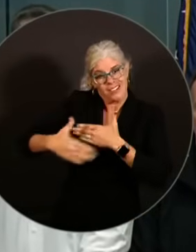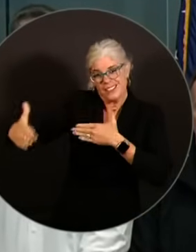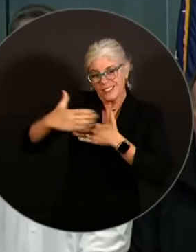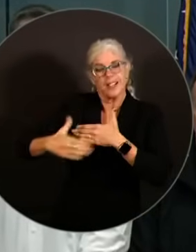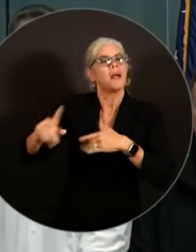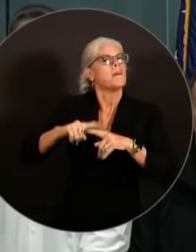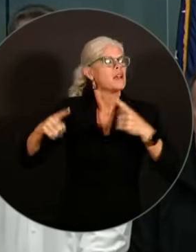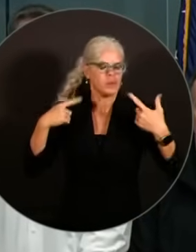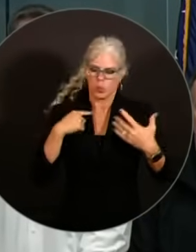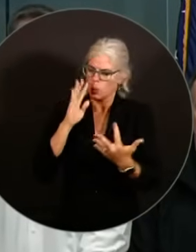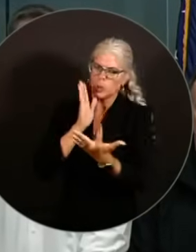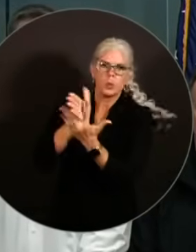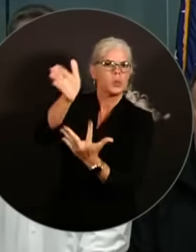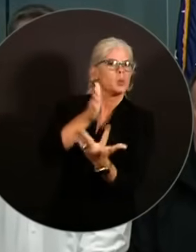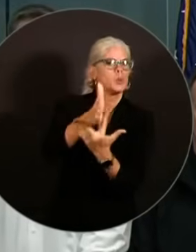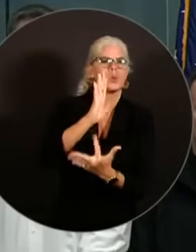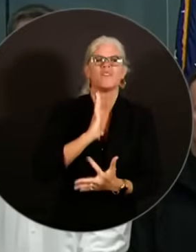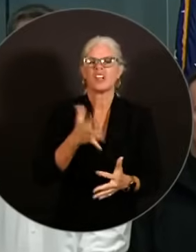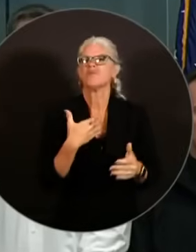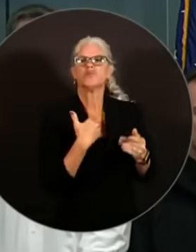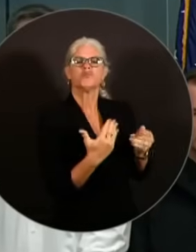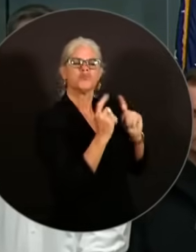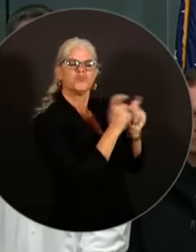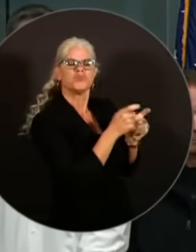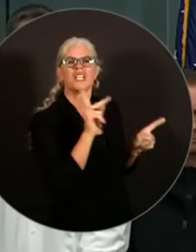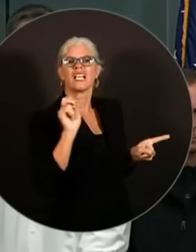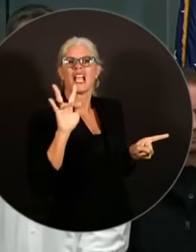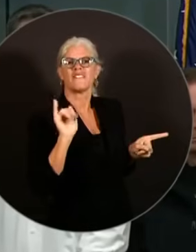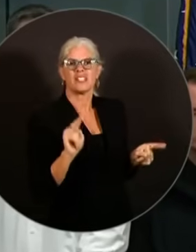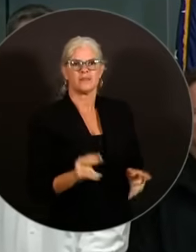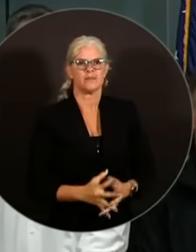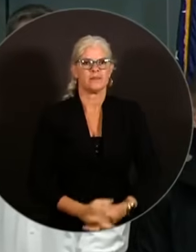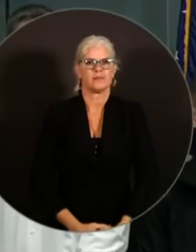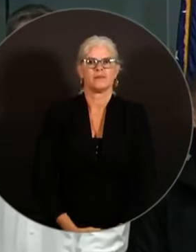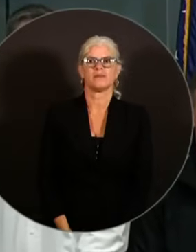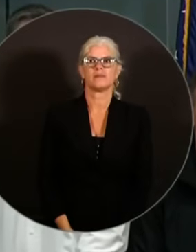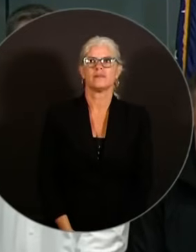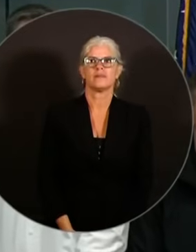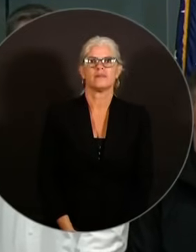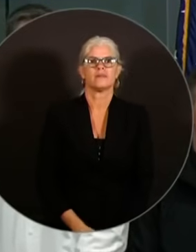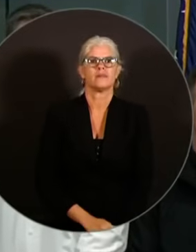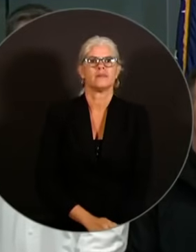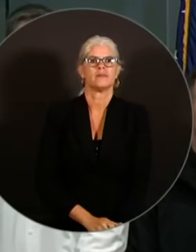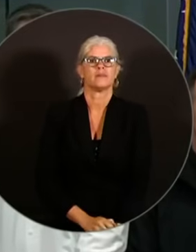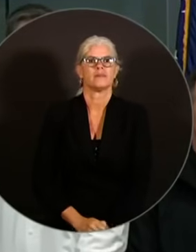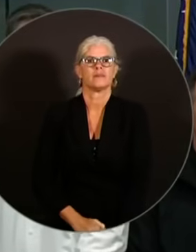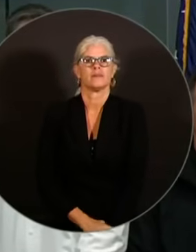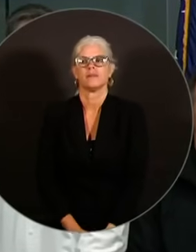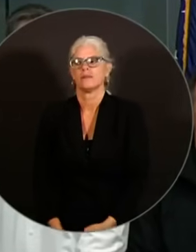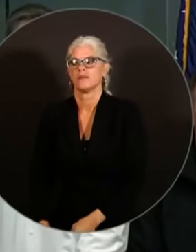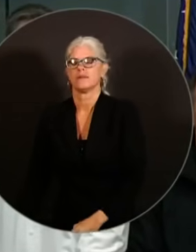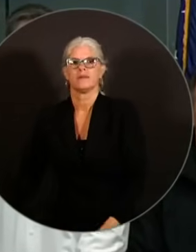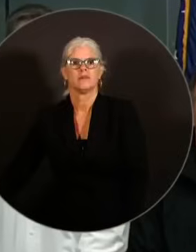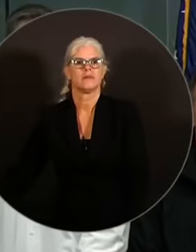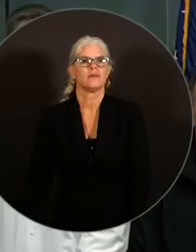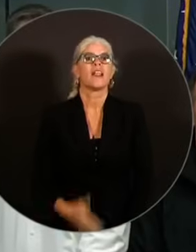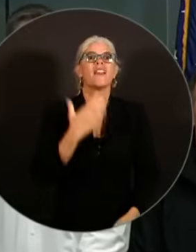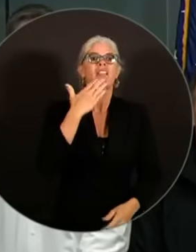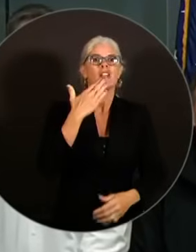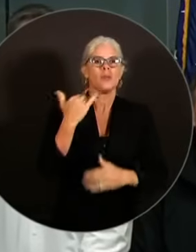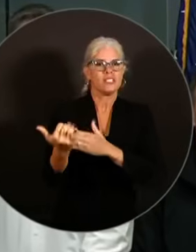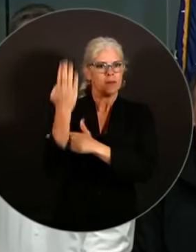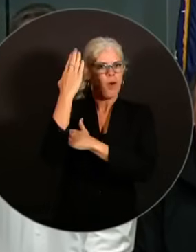through this. Okay, Kevin Guthrie. Good morning, everyone. Governor, thank you for your